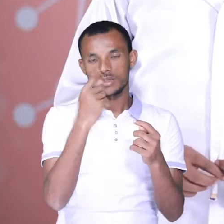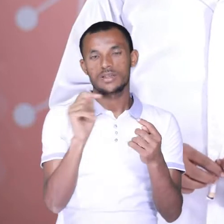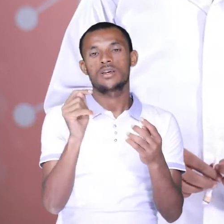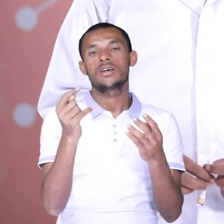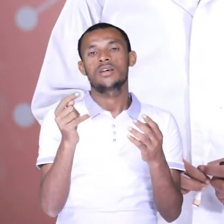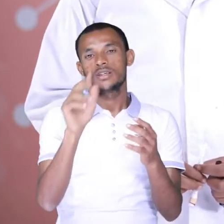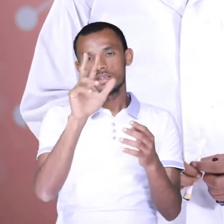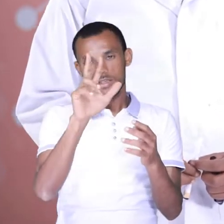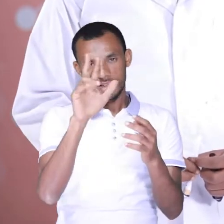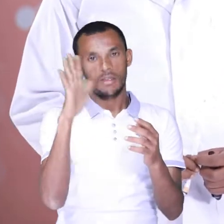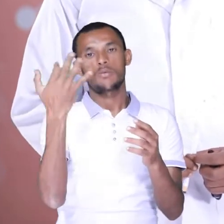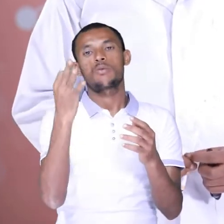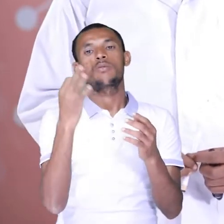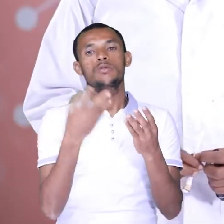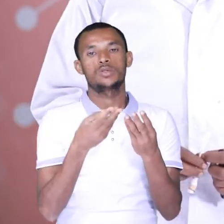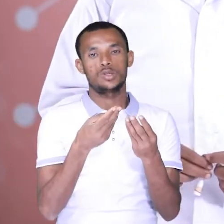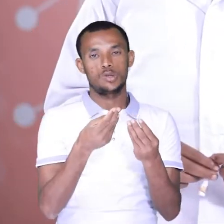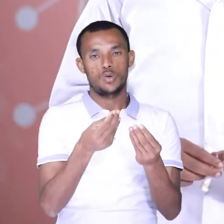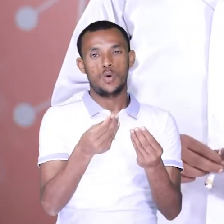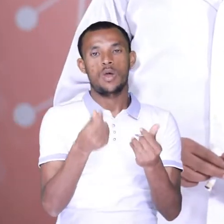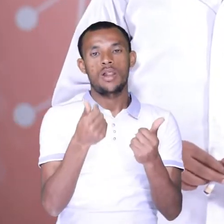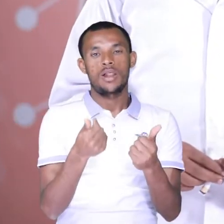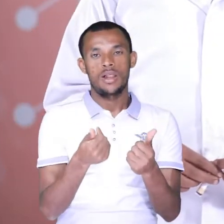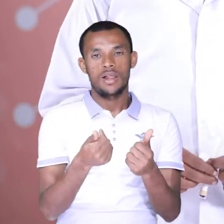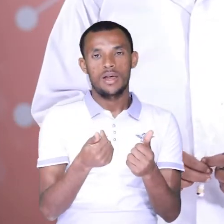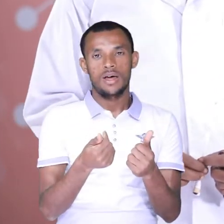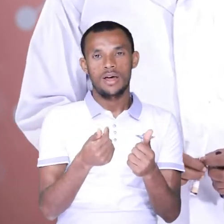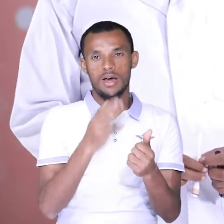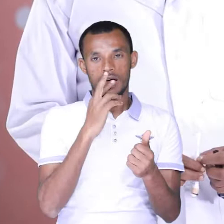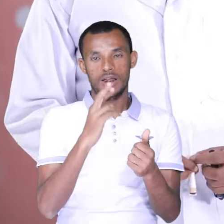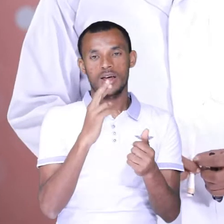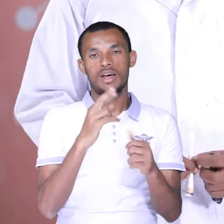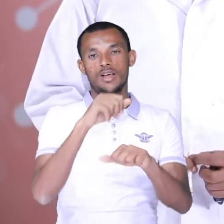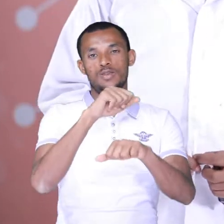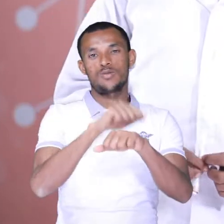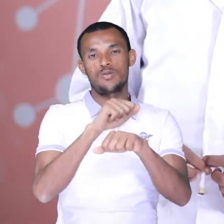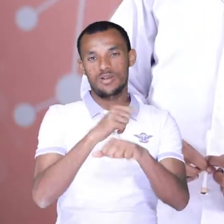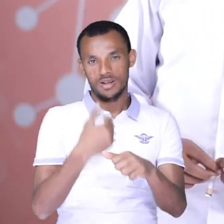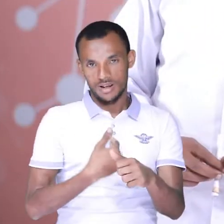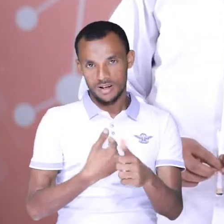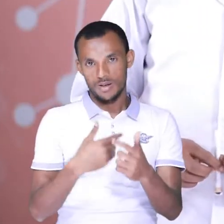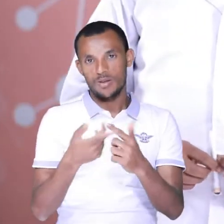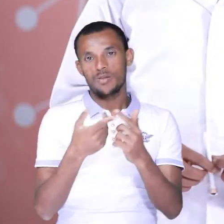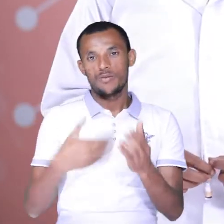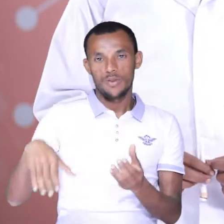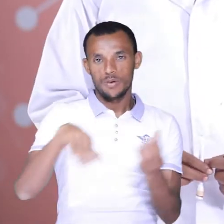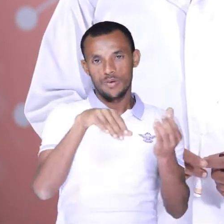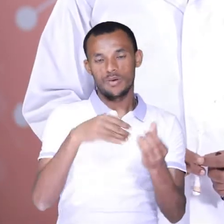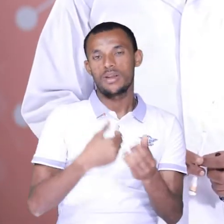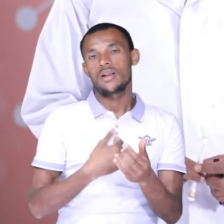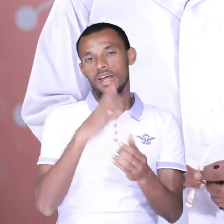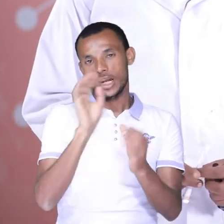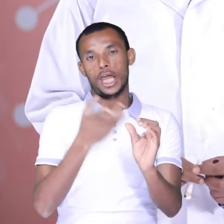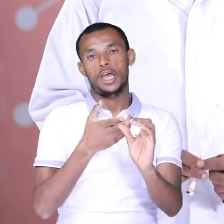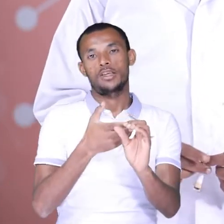of the soil. These three components of the soil are the solid component, the liquid component, and